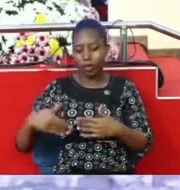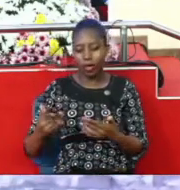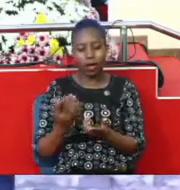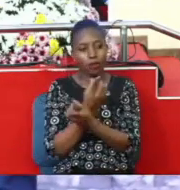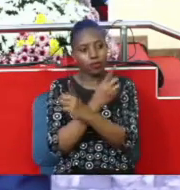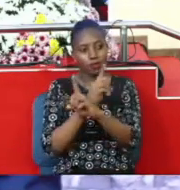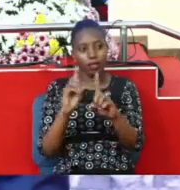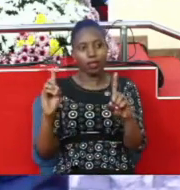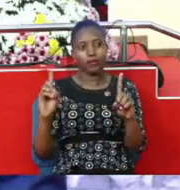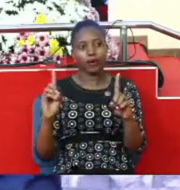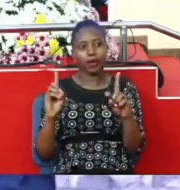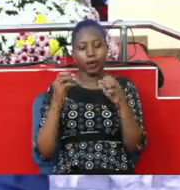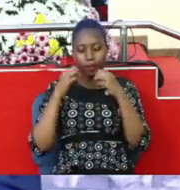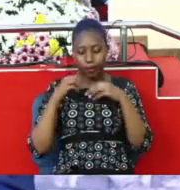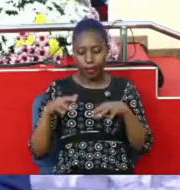Blessed be the name of the Lord.